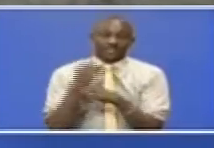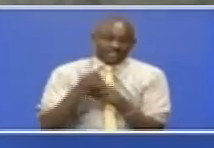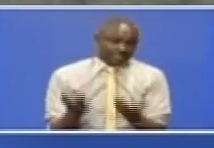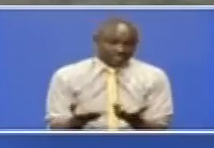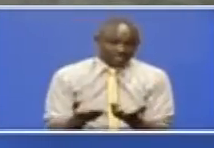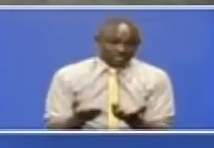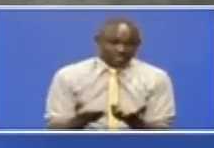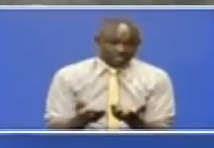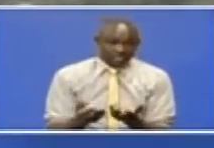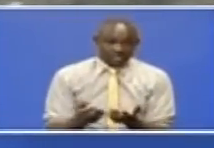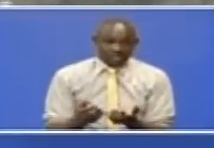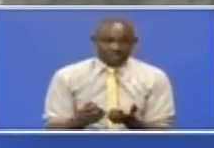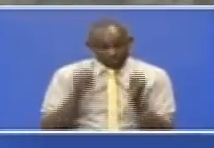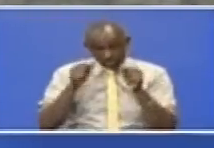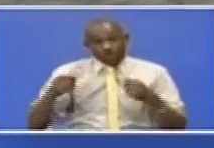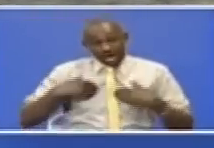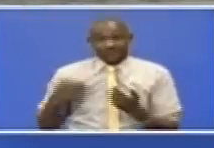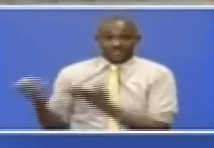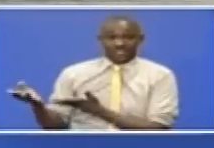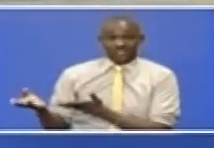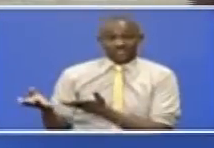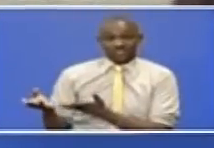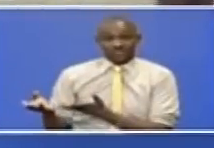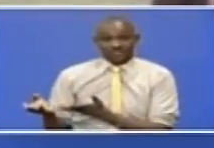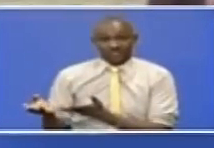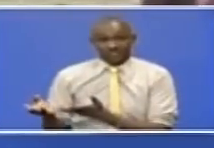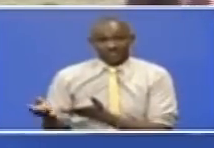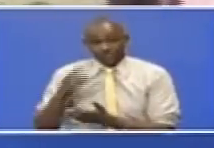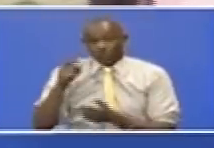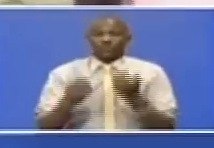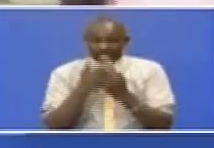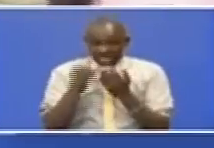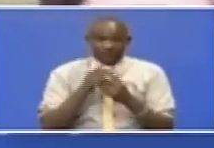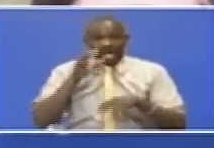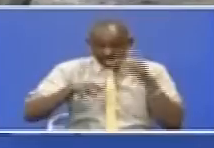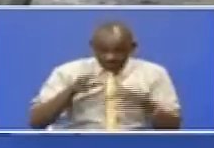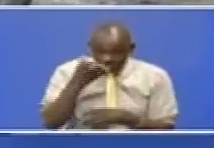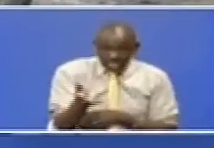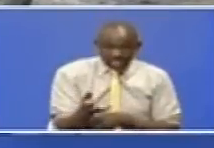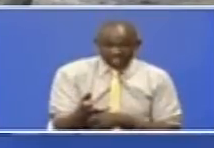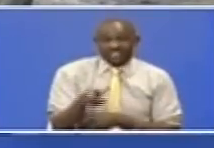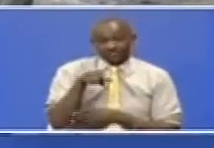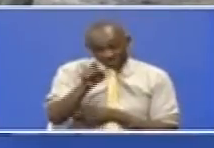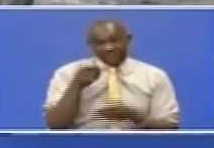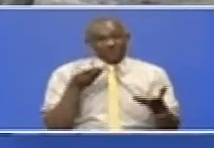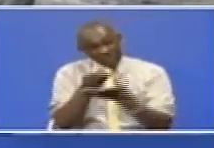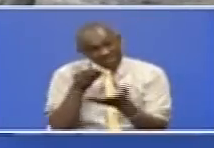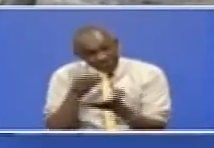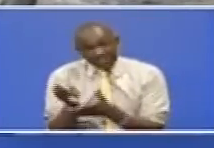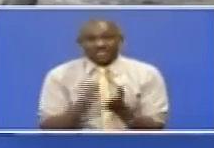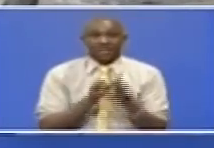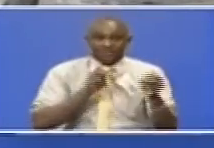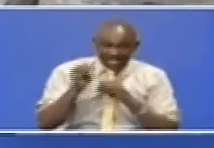you can get rangers, independent rangers like the one in Laikipia. They raise the animals, they take care of them properly, they feed them, they